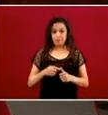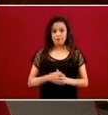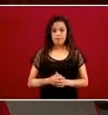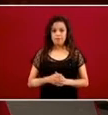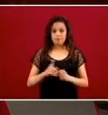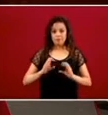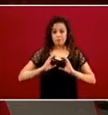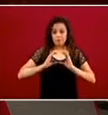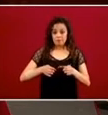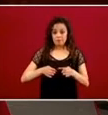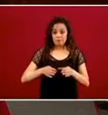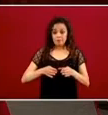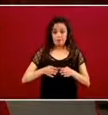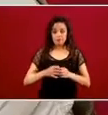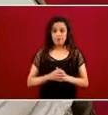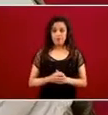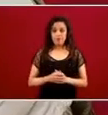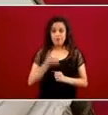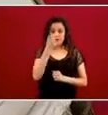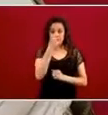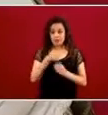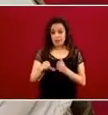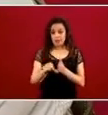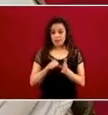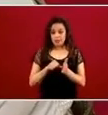I would like to say that this recruitment